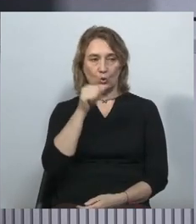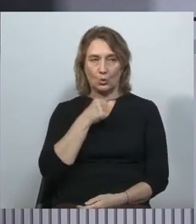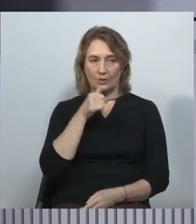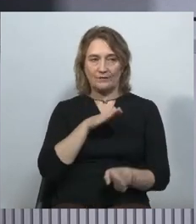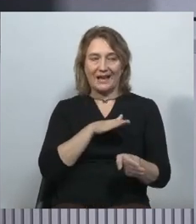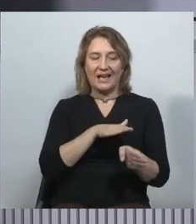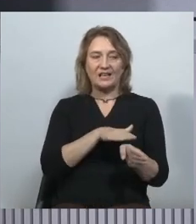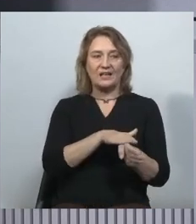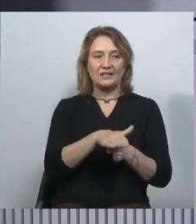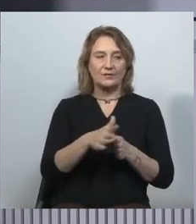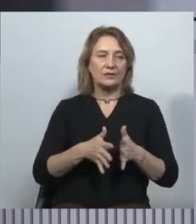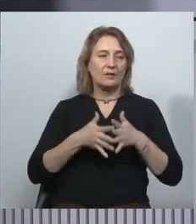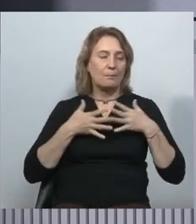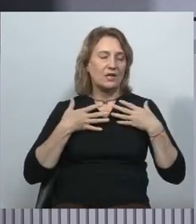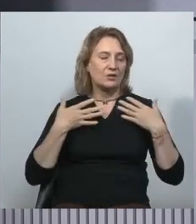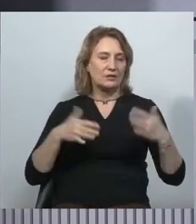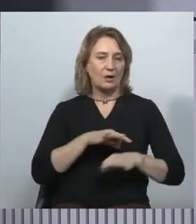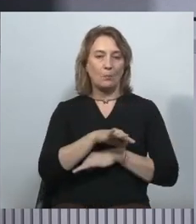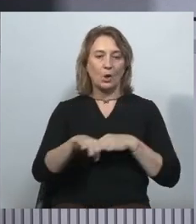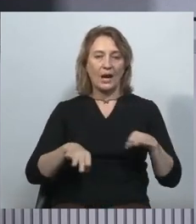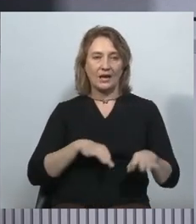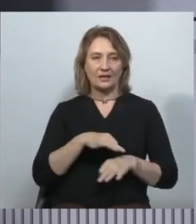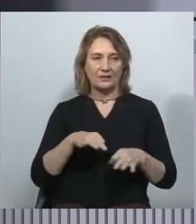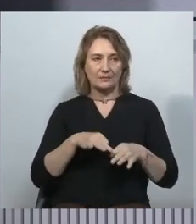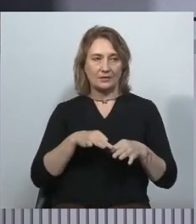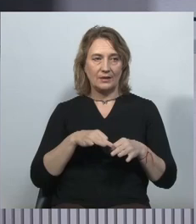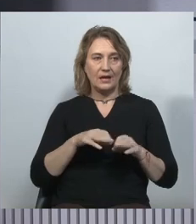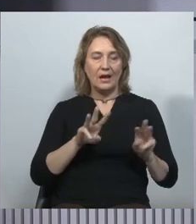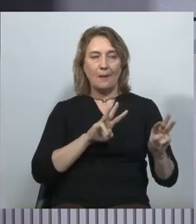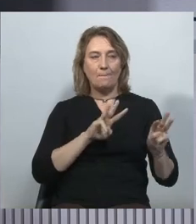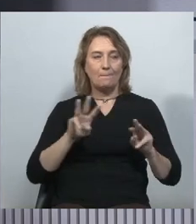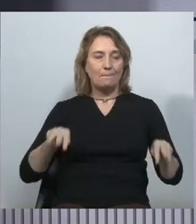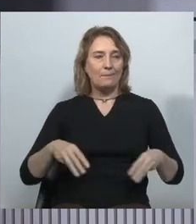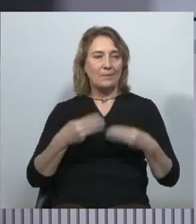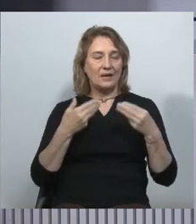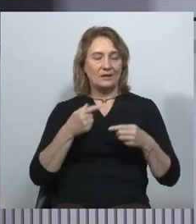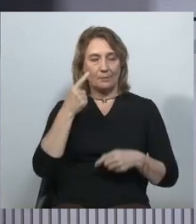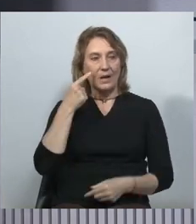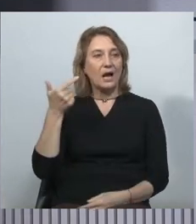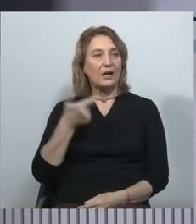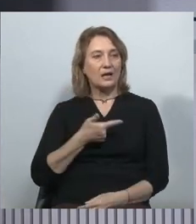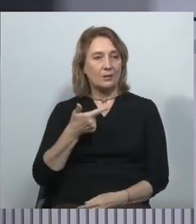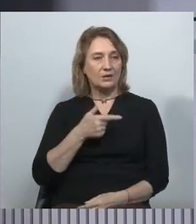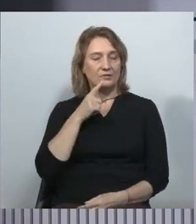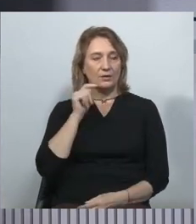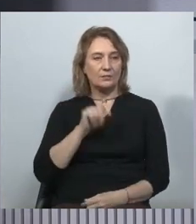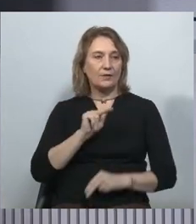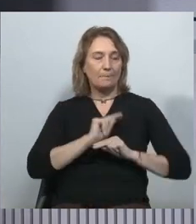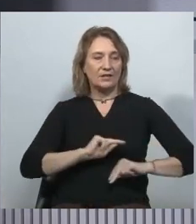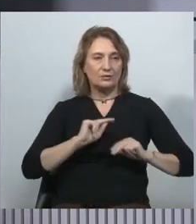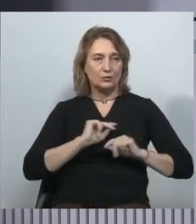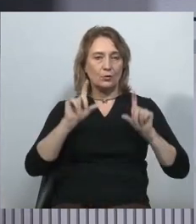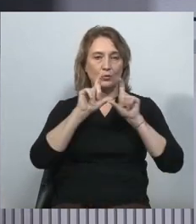the organization that is implementing one of the large-scale projects on media literacy in Ukraine, and they work with the schools